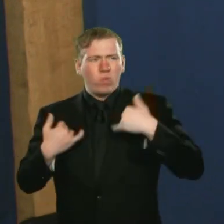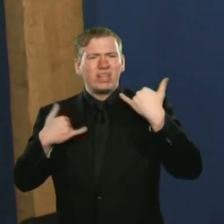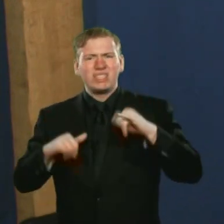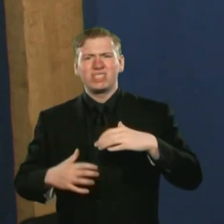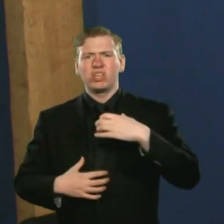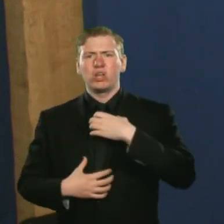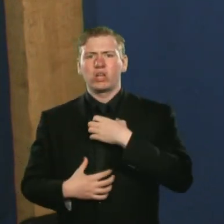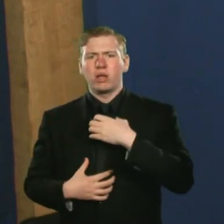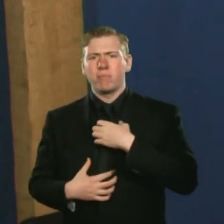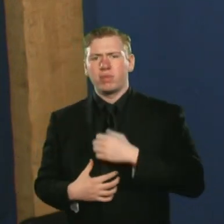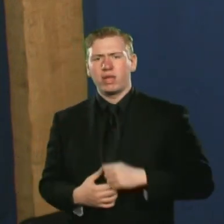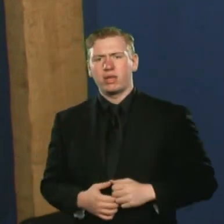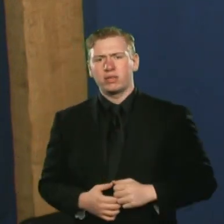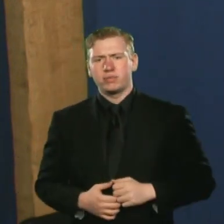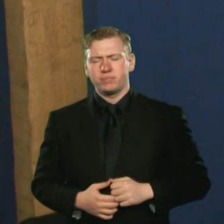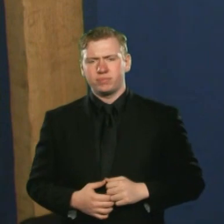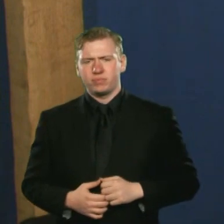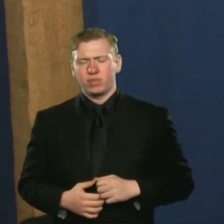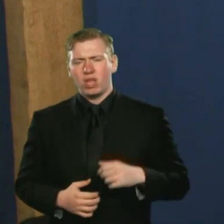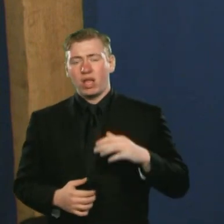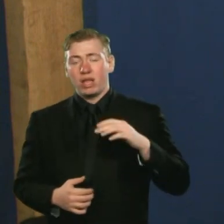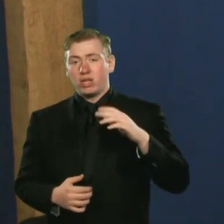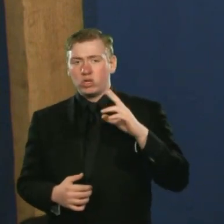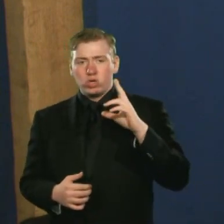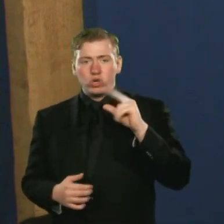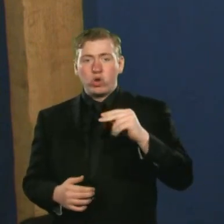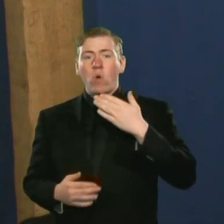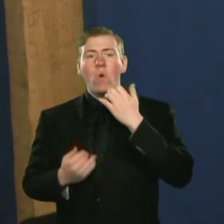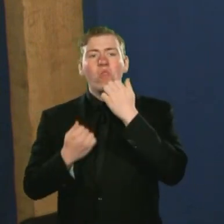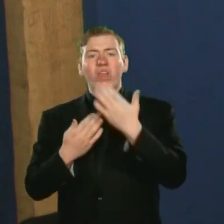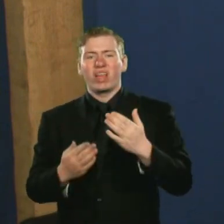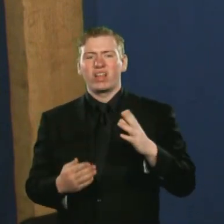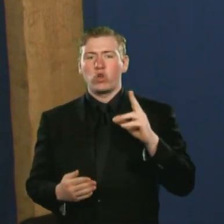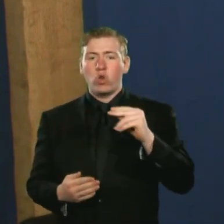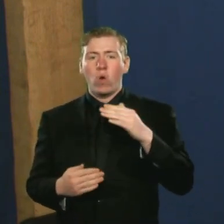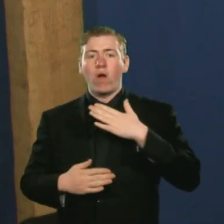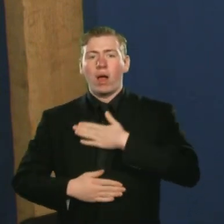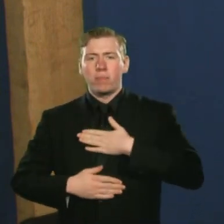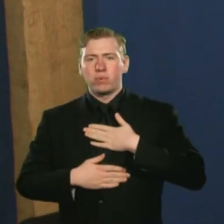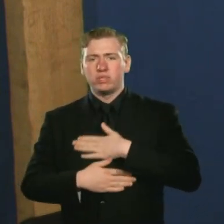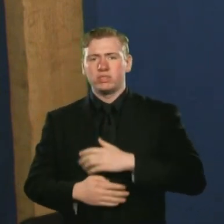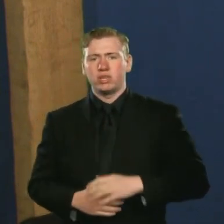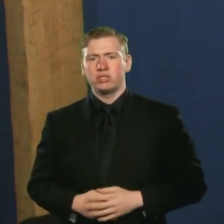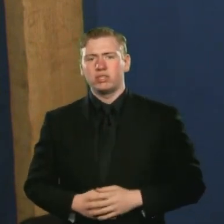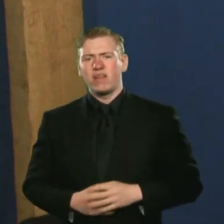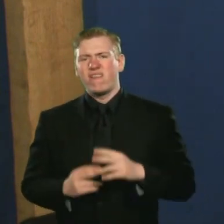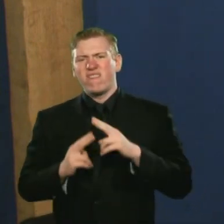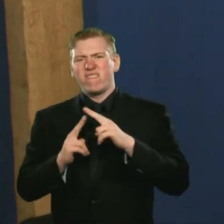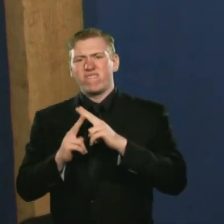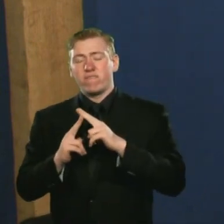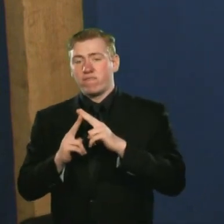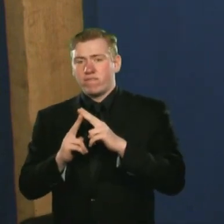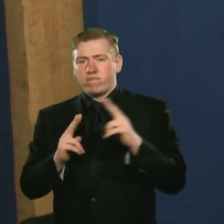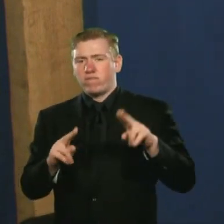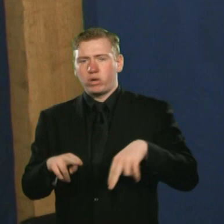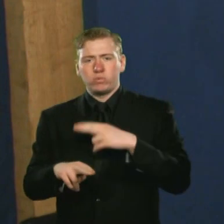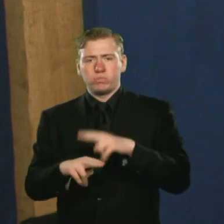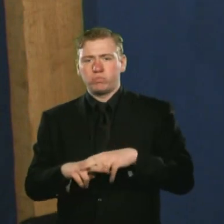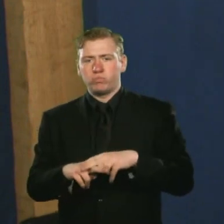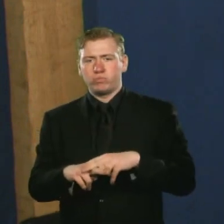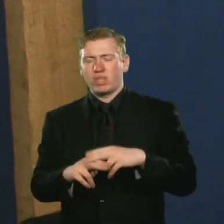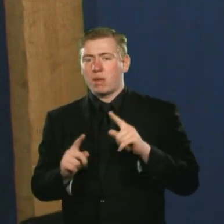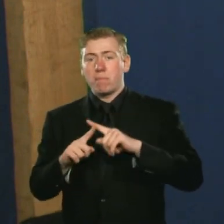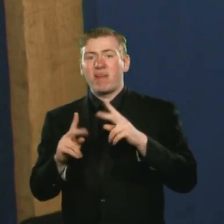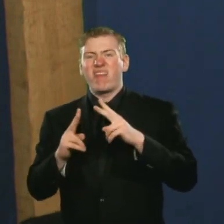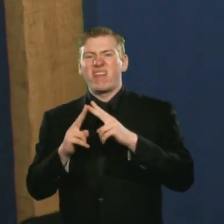complain. A lack of gratitude, a lack of appreciation. It's very common, but it's